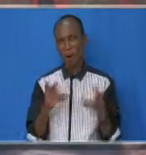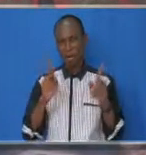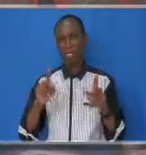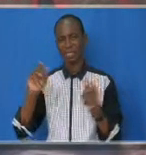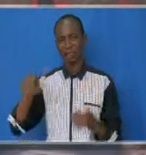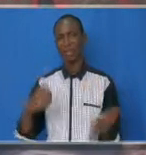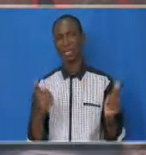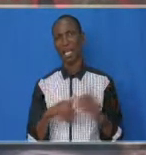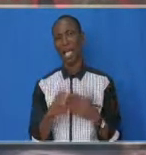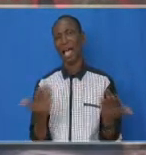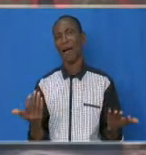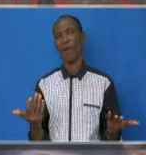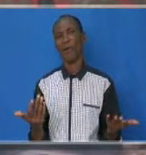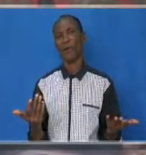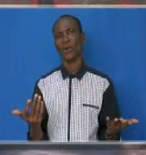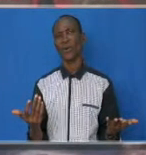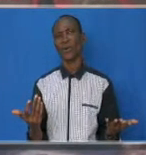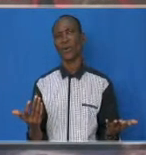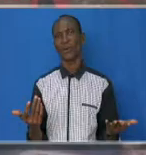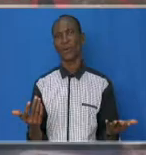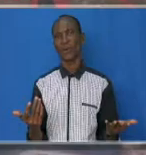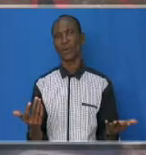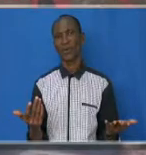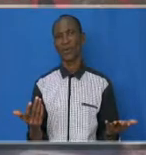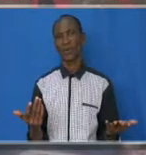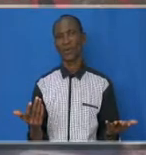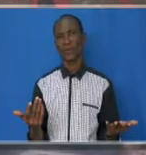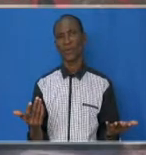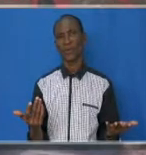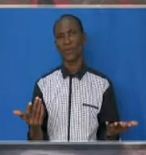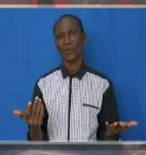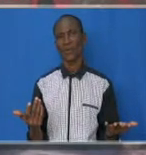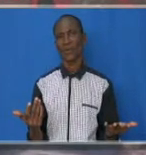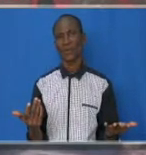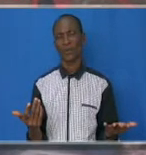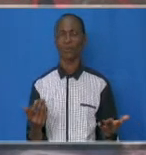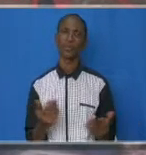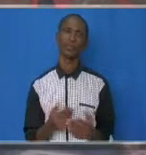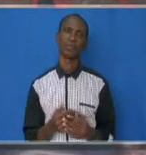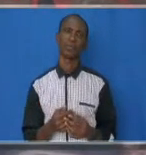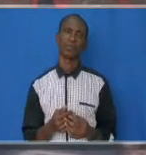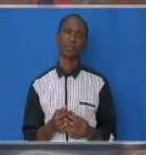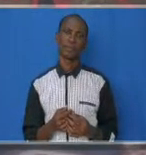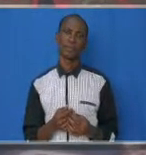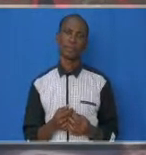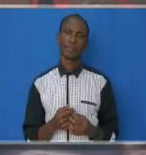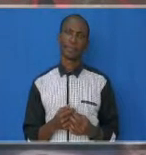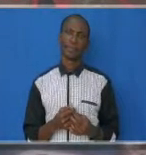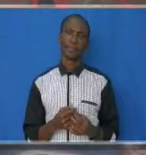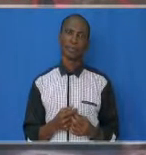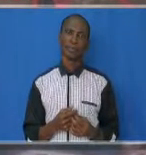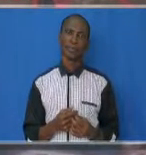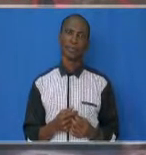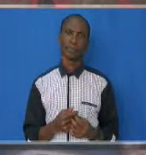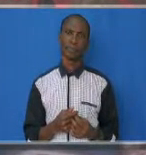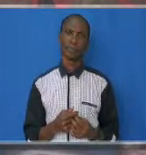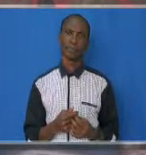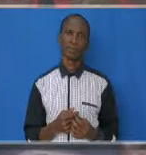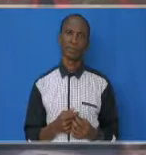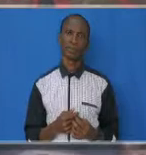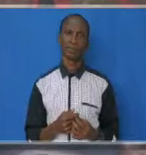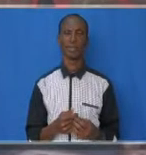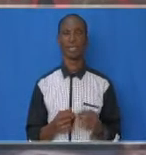mmere na yɛahwɛ saa adeɛ ɔsiane sɛ Jesus se sɛ woanwo obi foforɔ wɔ nsuo ne honhom